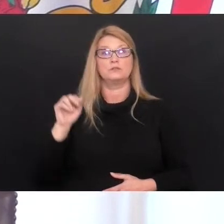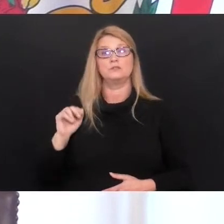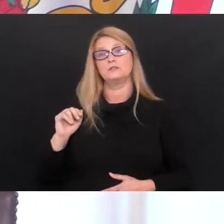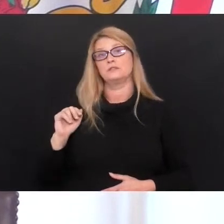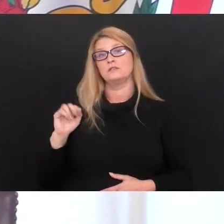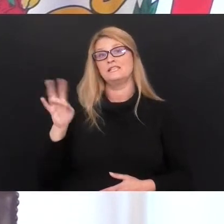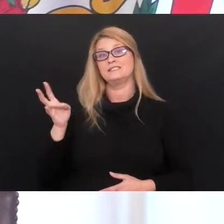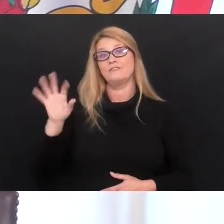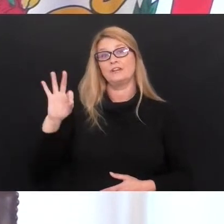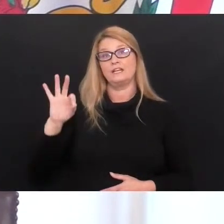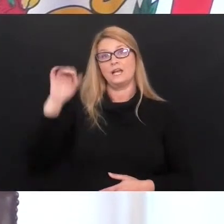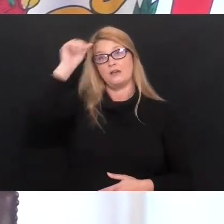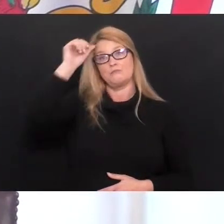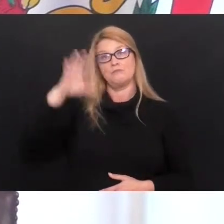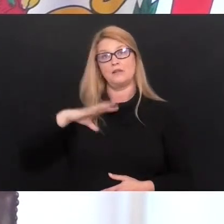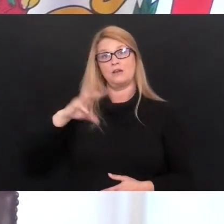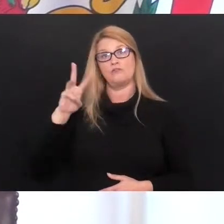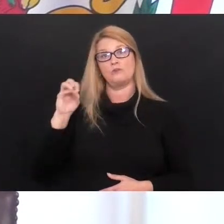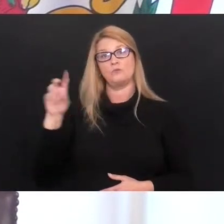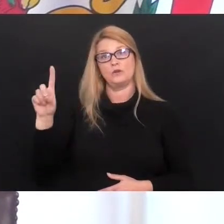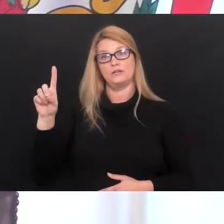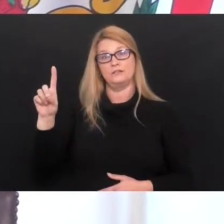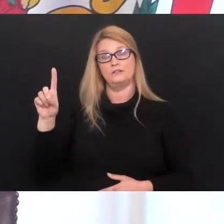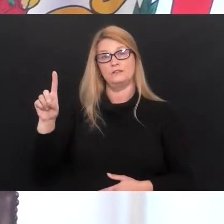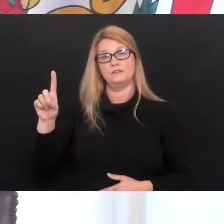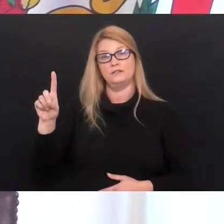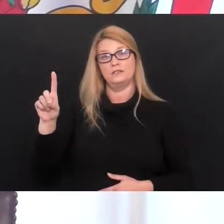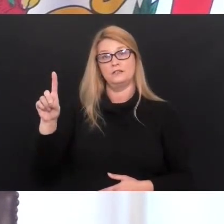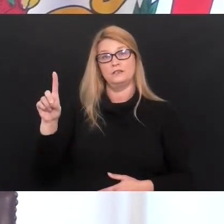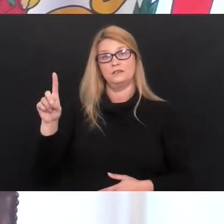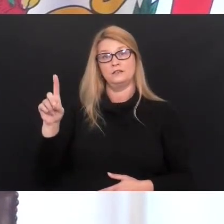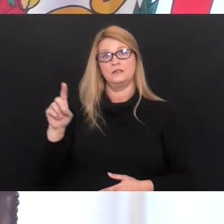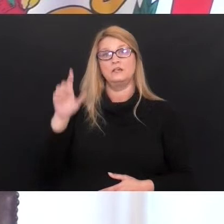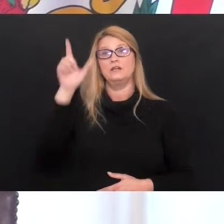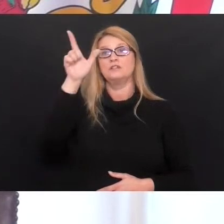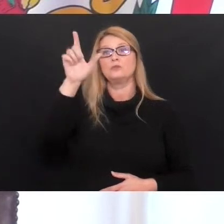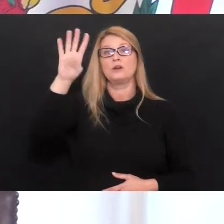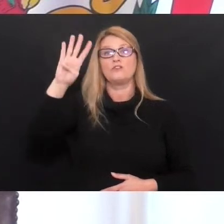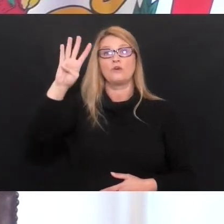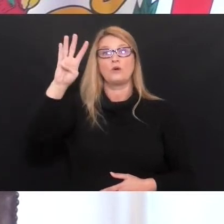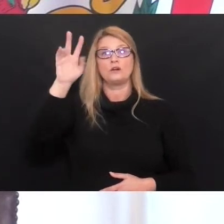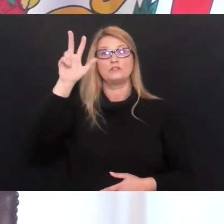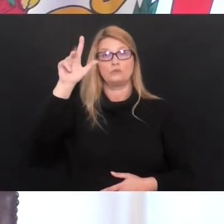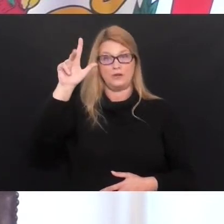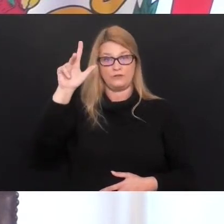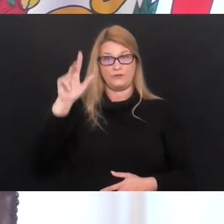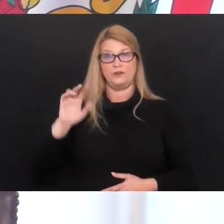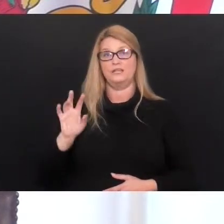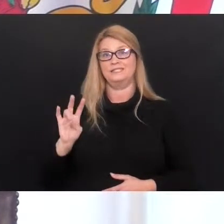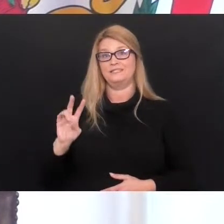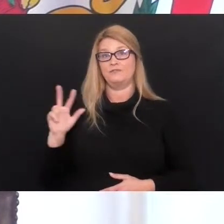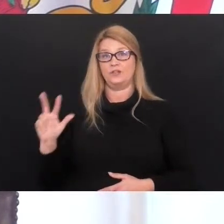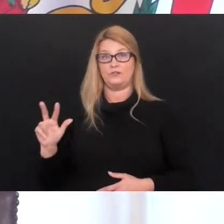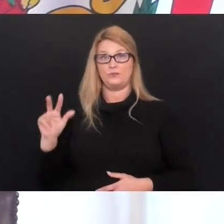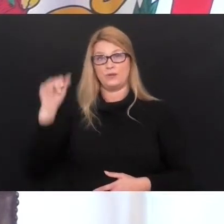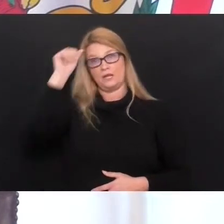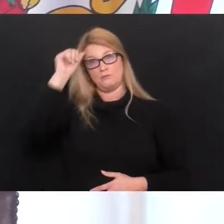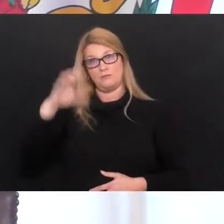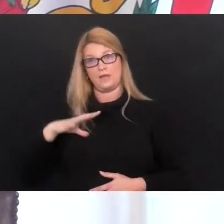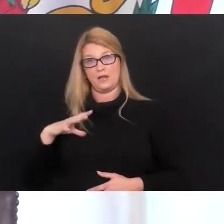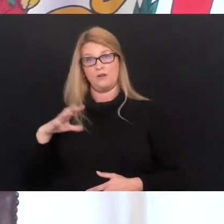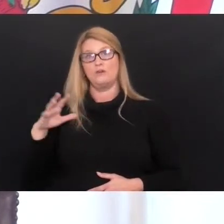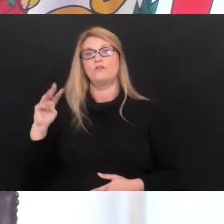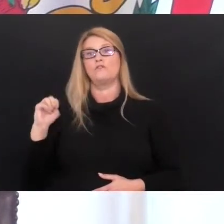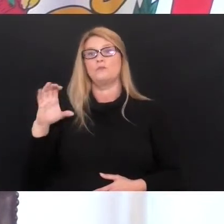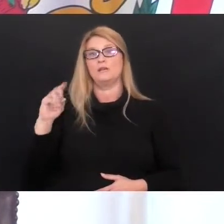is a 79-year-old male from Wood County. Our 2423rd death is a 73-year-old male from